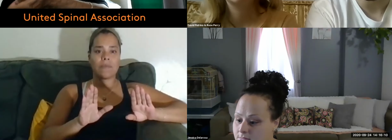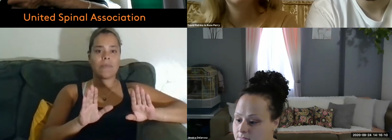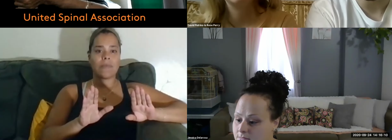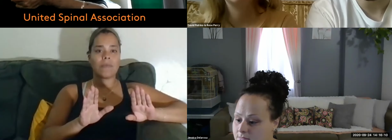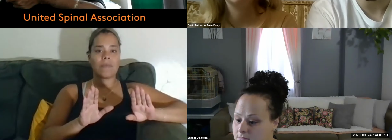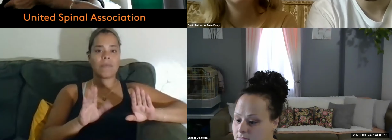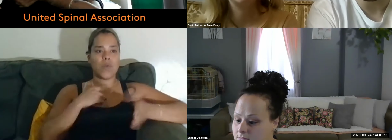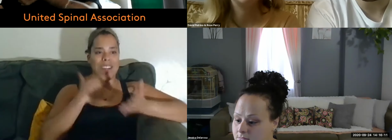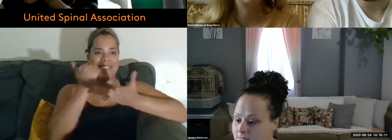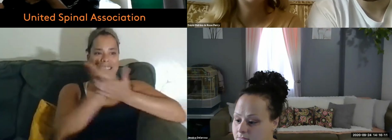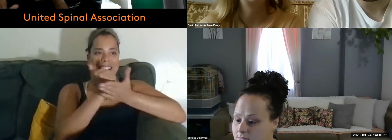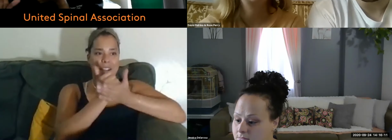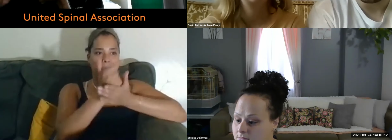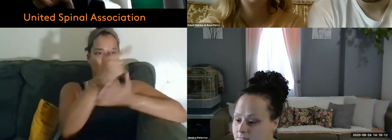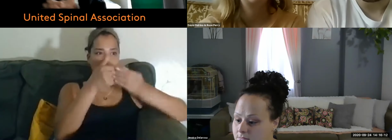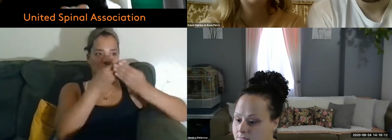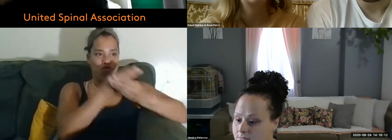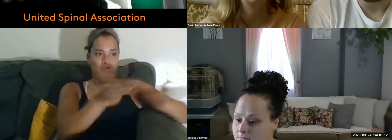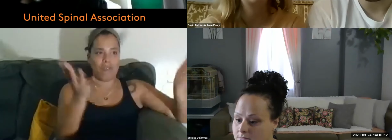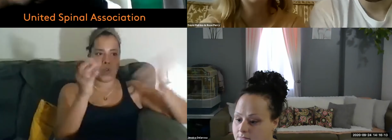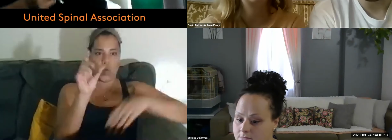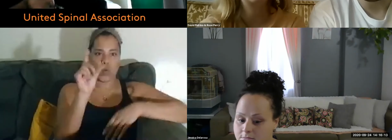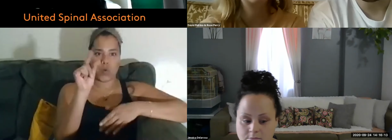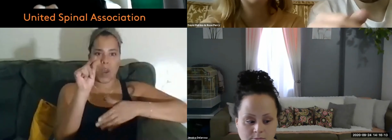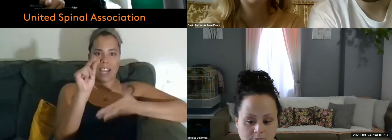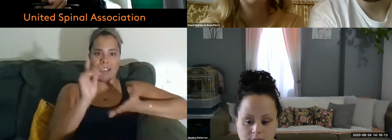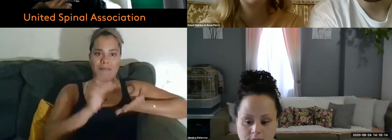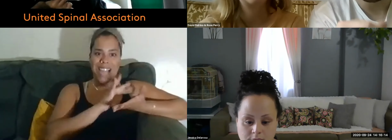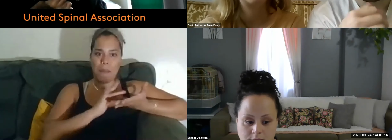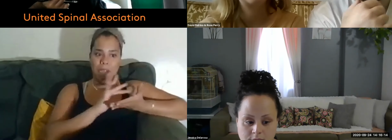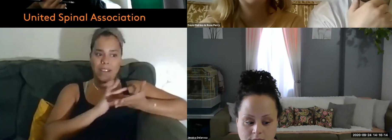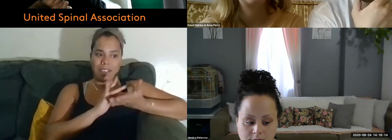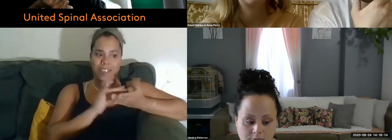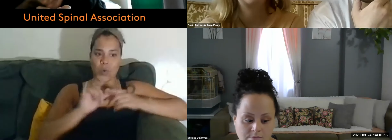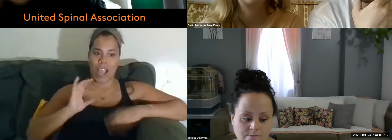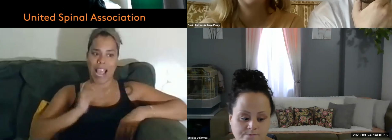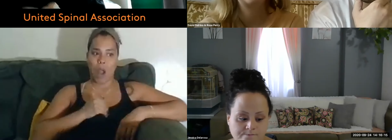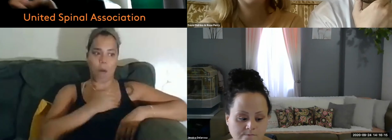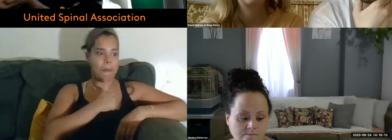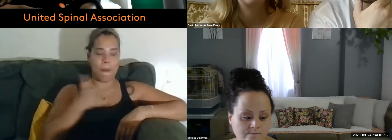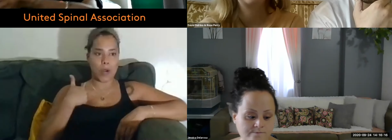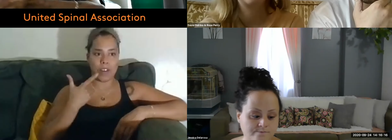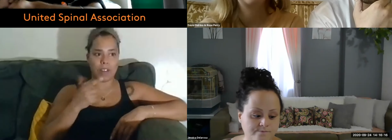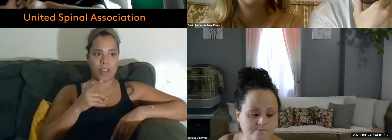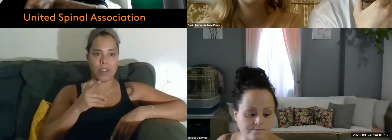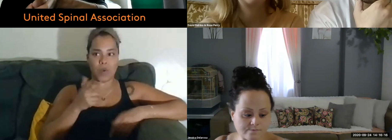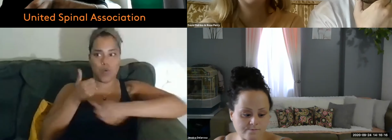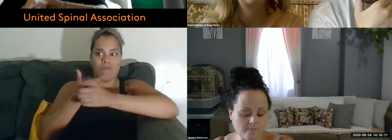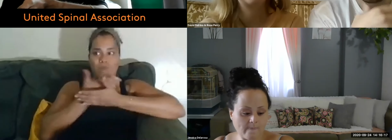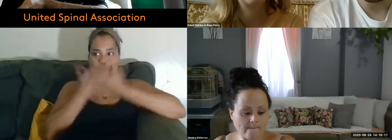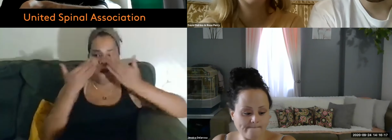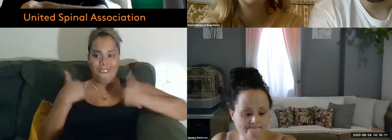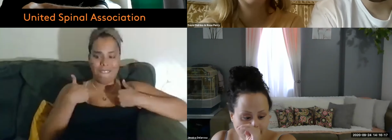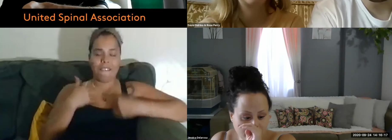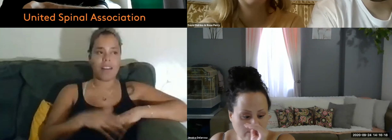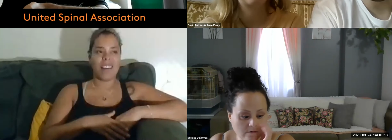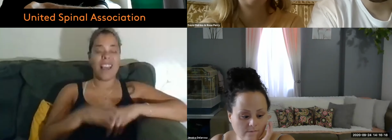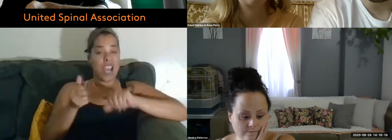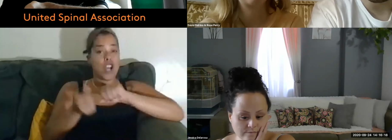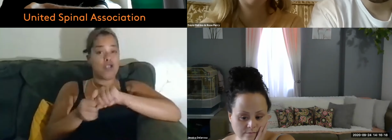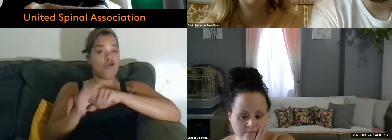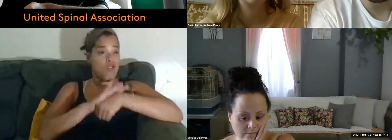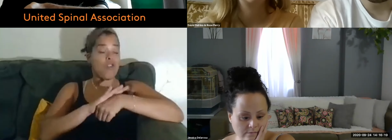distribute 20 tablets to Which was um, our members that didn't have it. And the pandemic definitely showed the